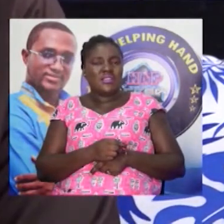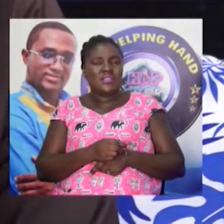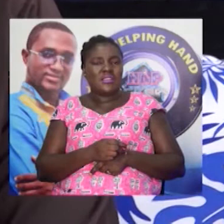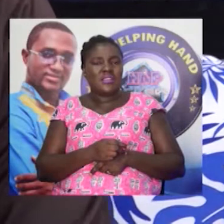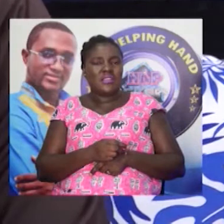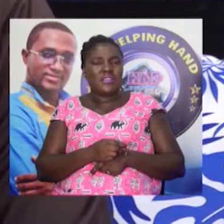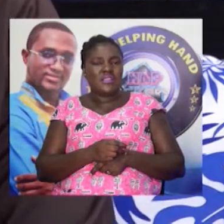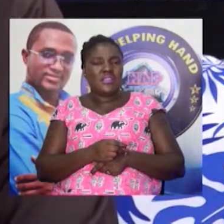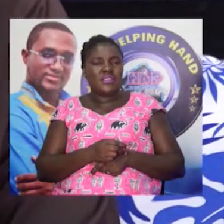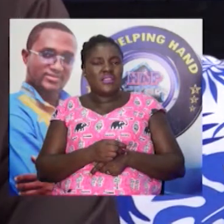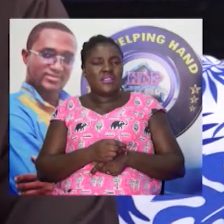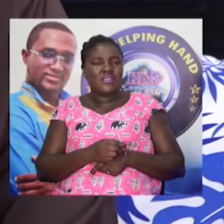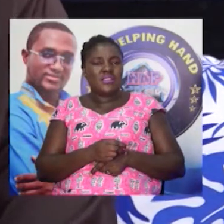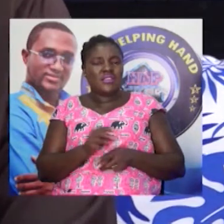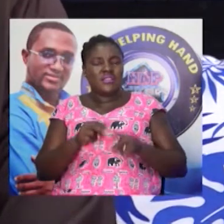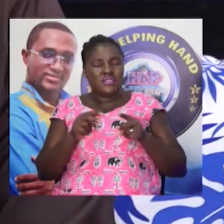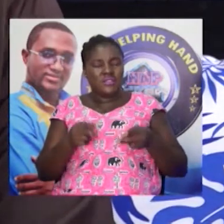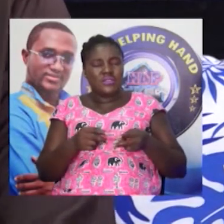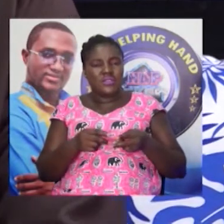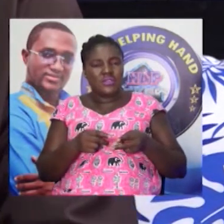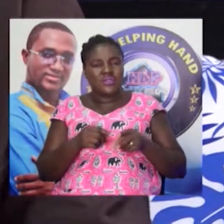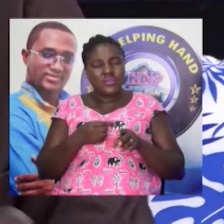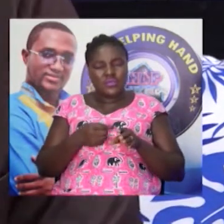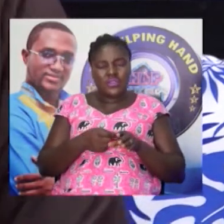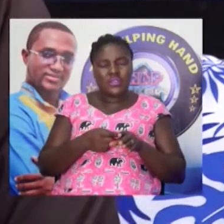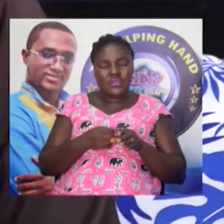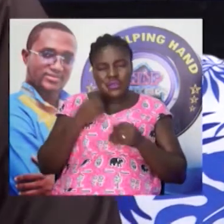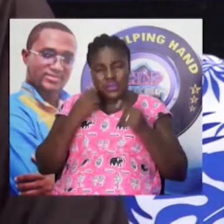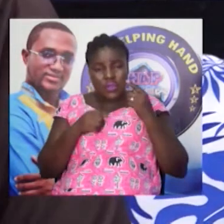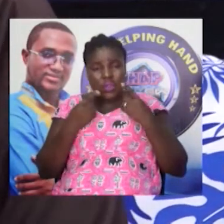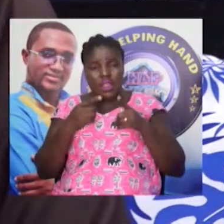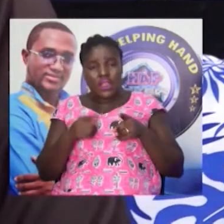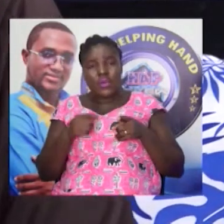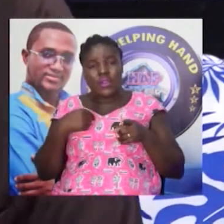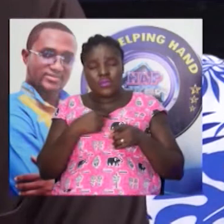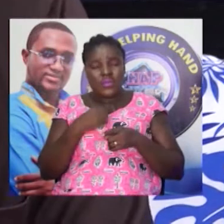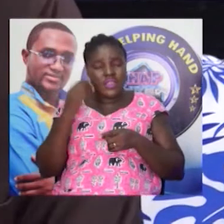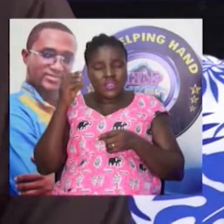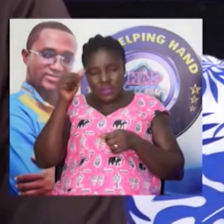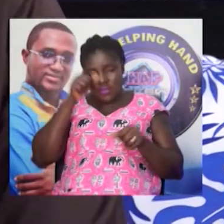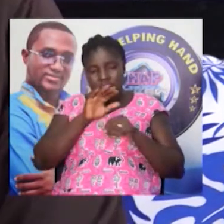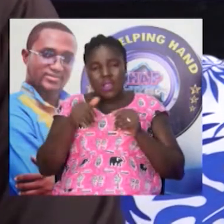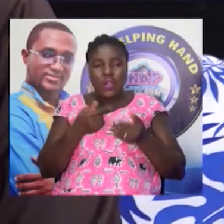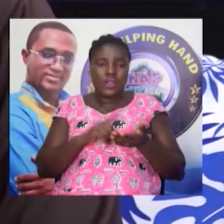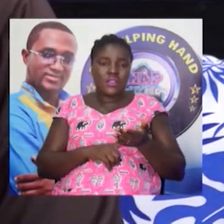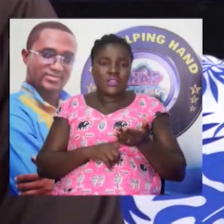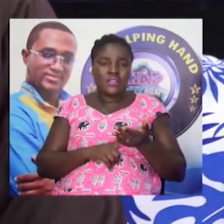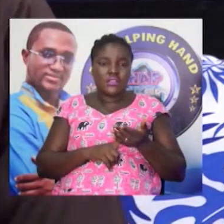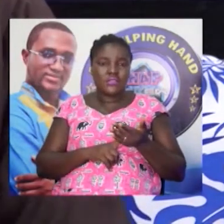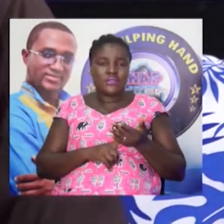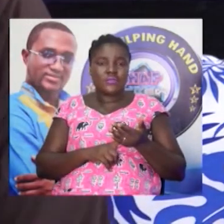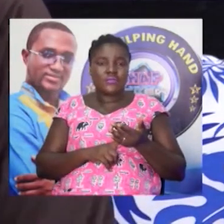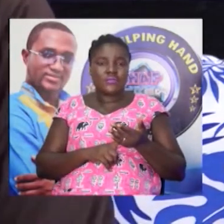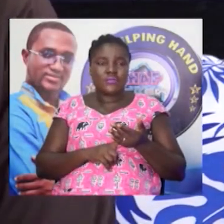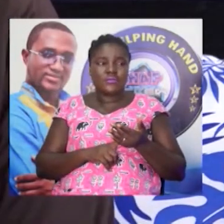recollect all these things. So that discrimination is not just with the person with disability, but even those who get involved in supporting